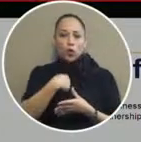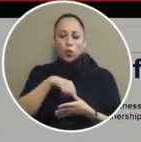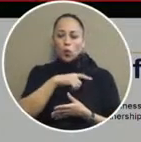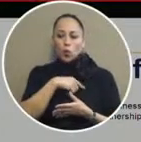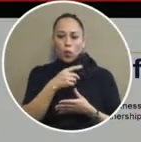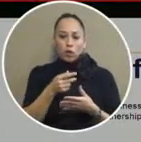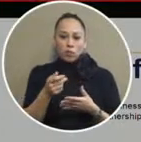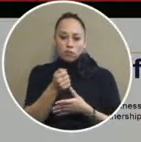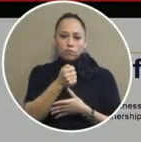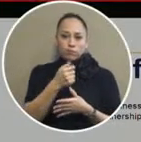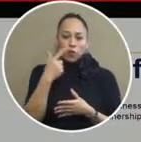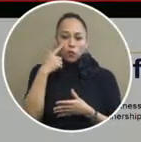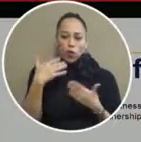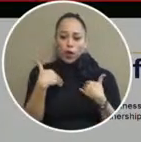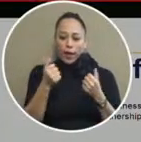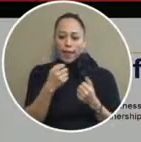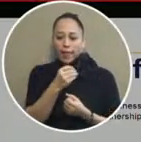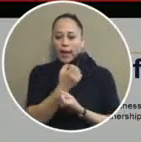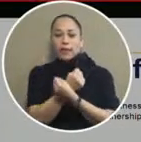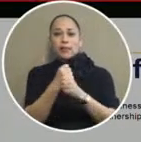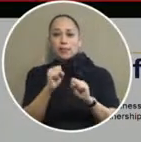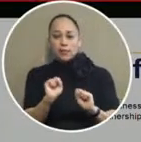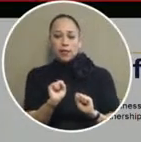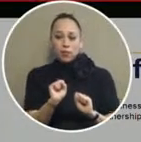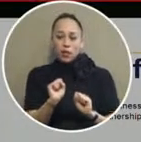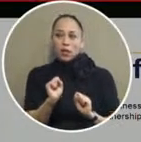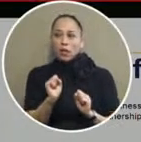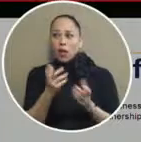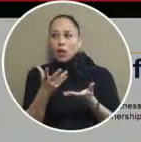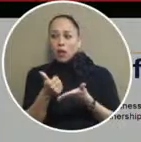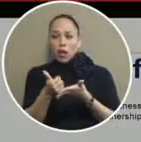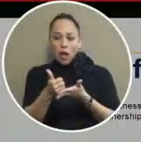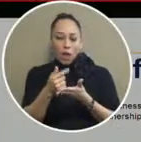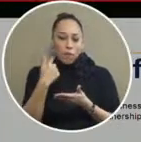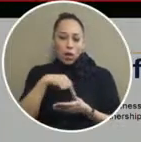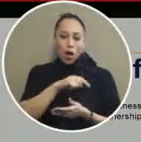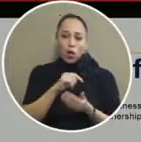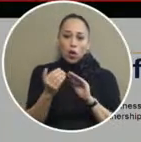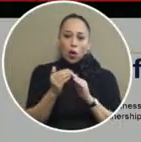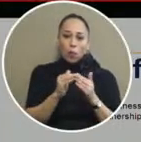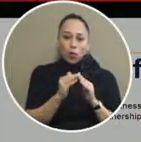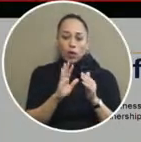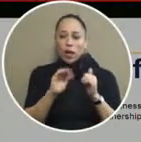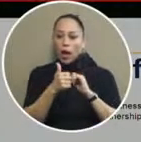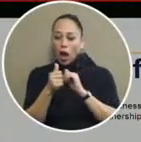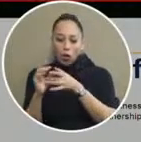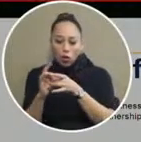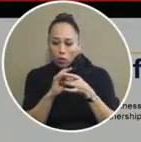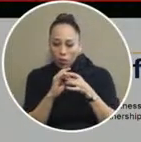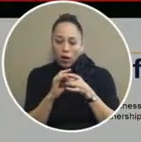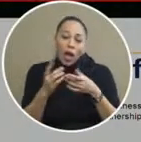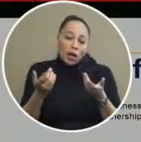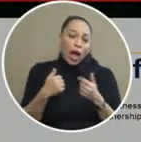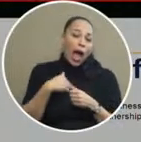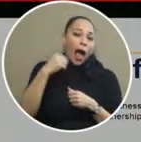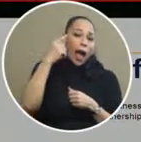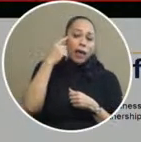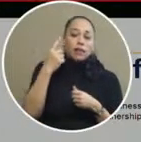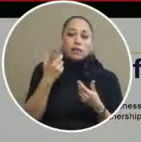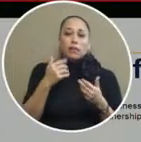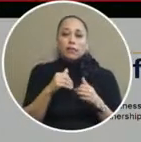placed on the health and safety and just well-being of our community and how we're coordinating. And I think, you